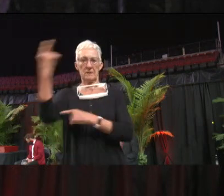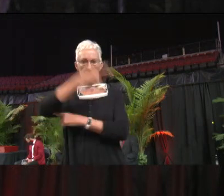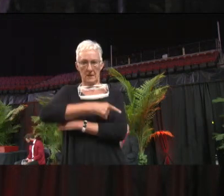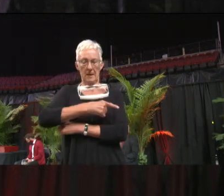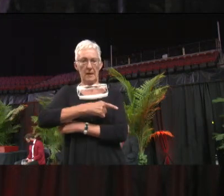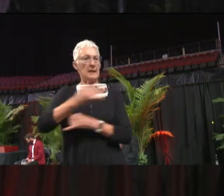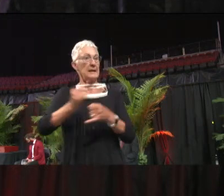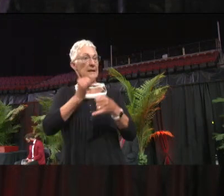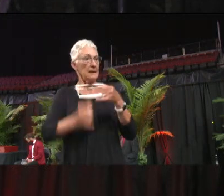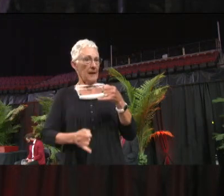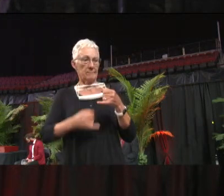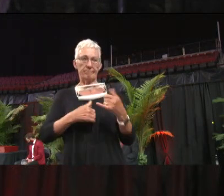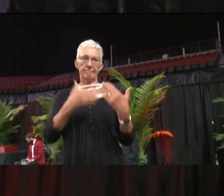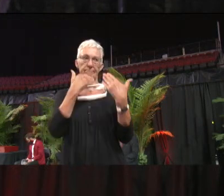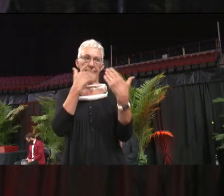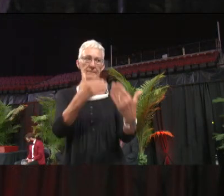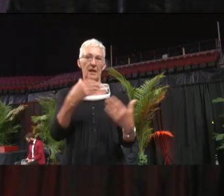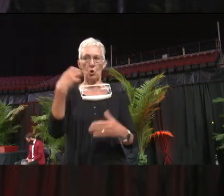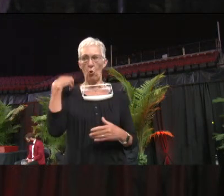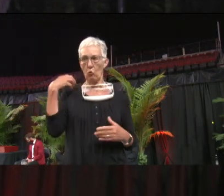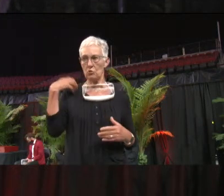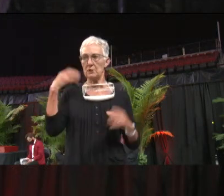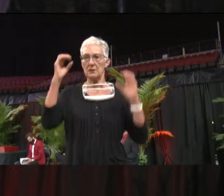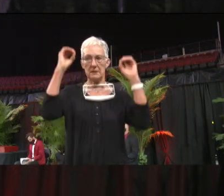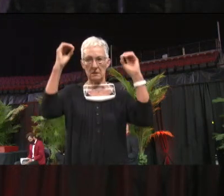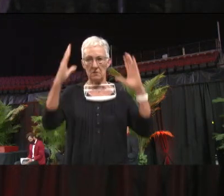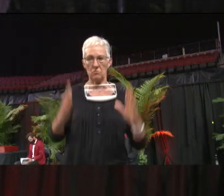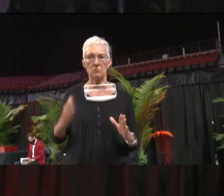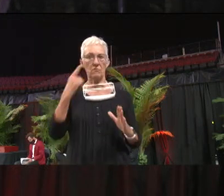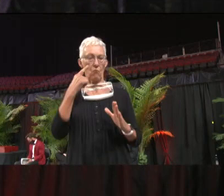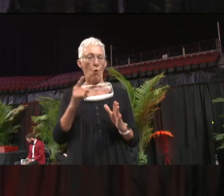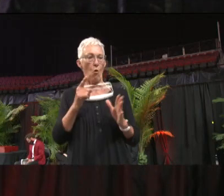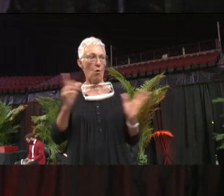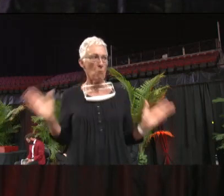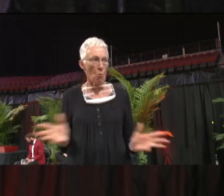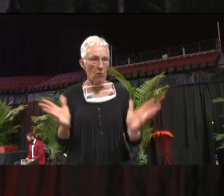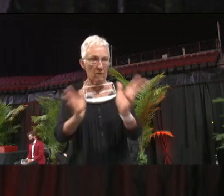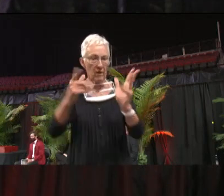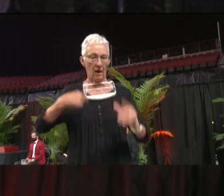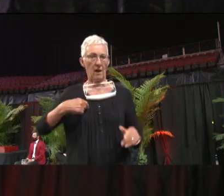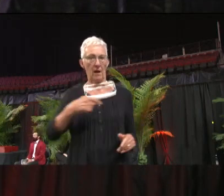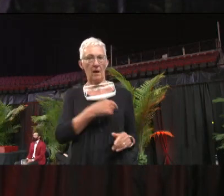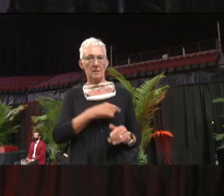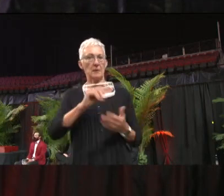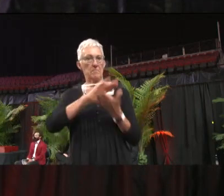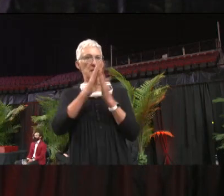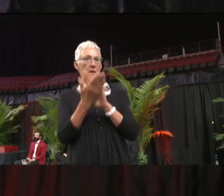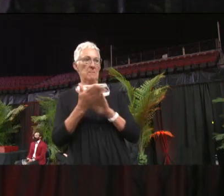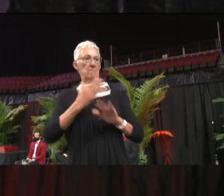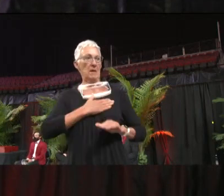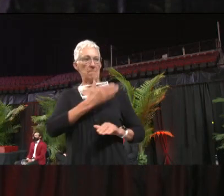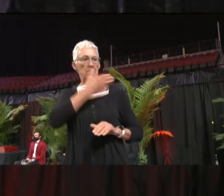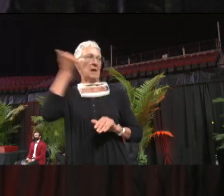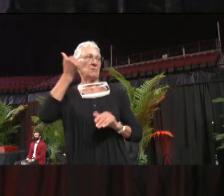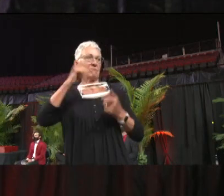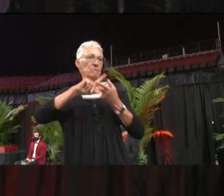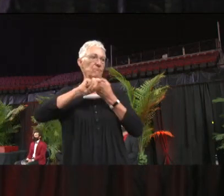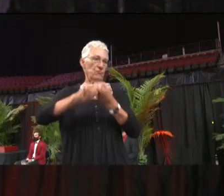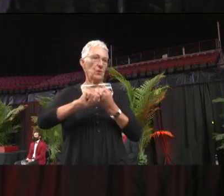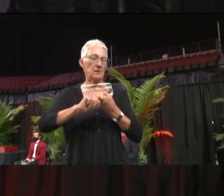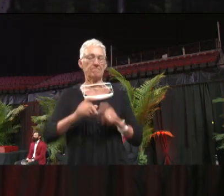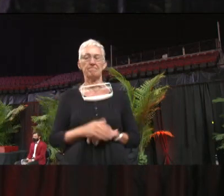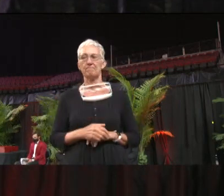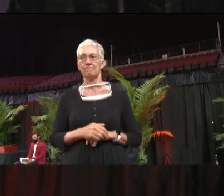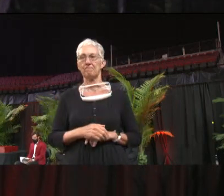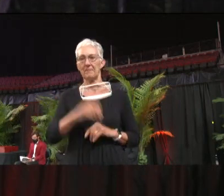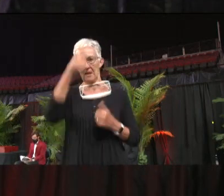and teachers for being our biggest motivators and some of my closest friends at school. I remember walking into the main doors of Lincoln High School, not